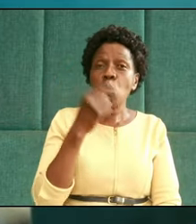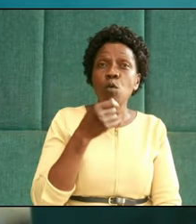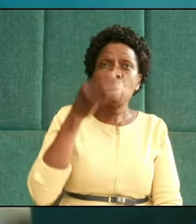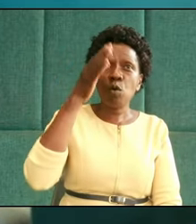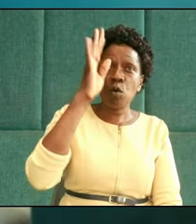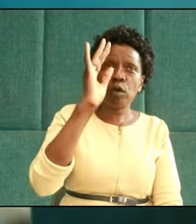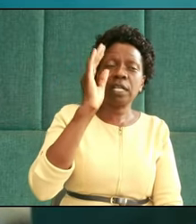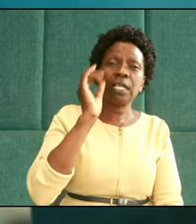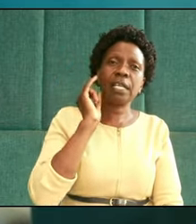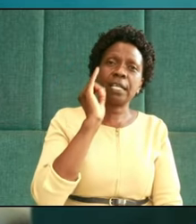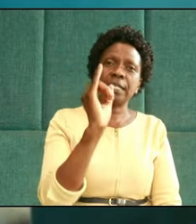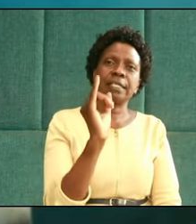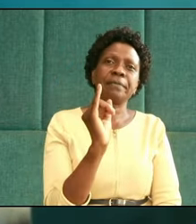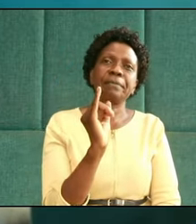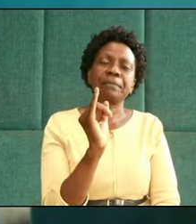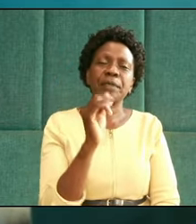is,